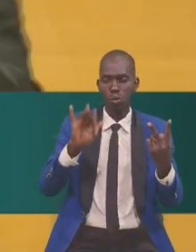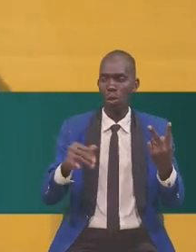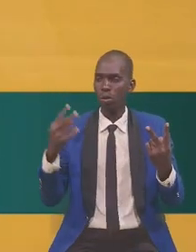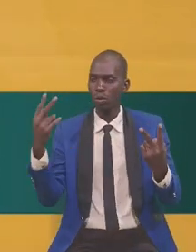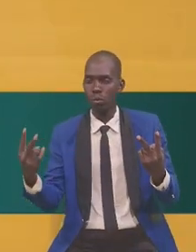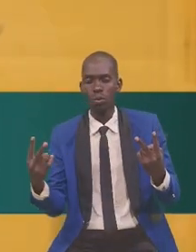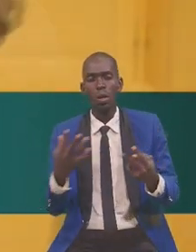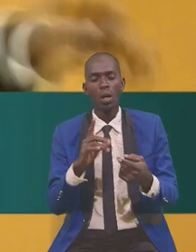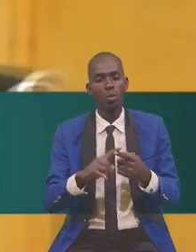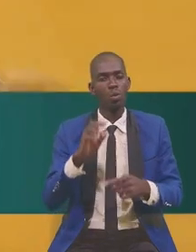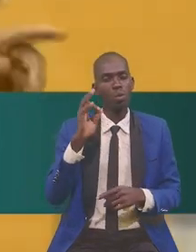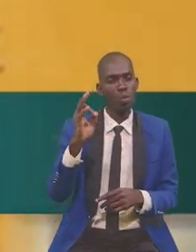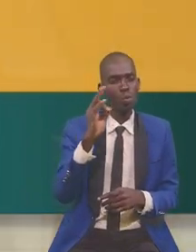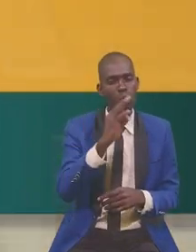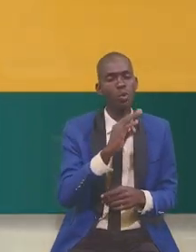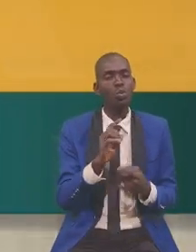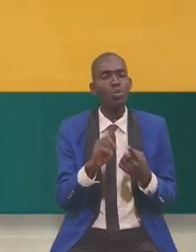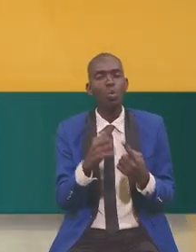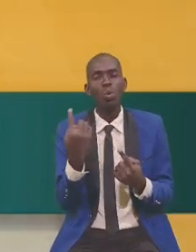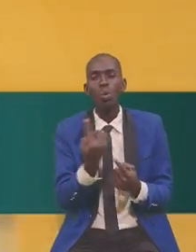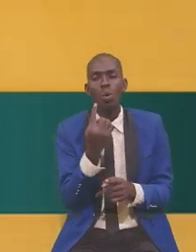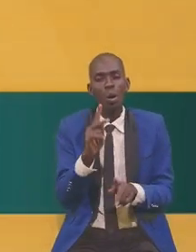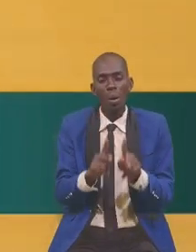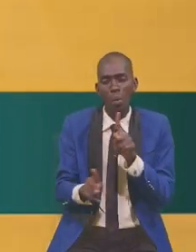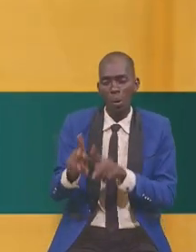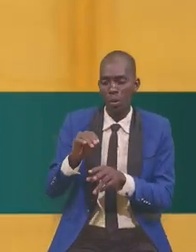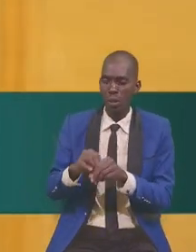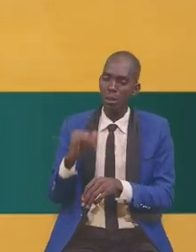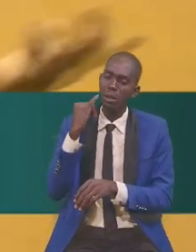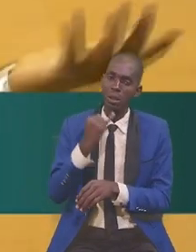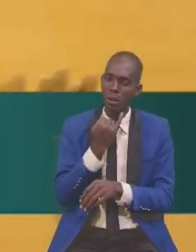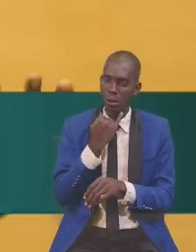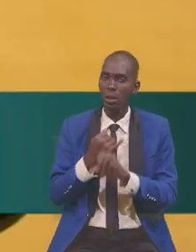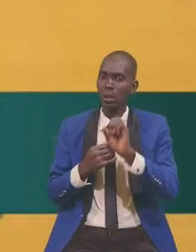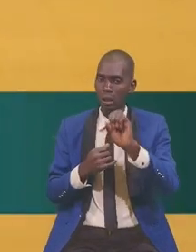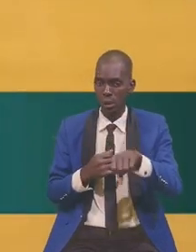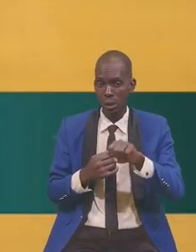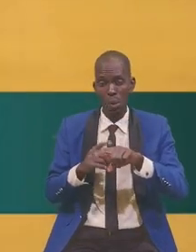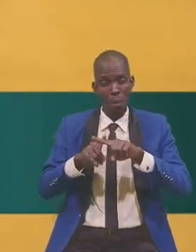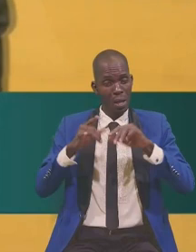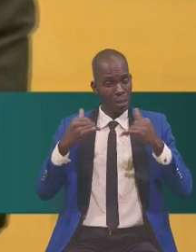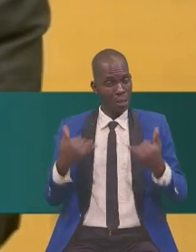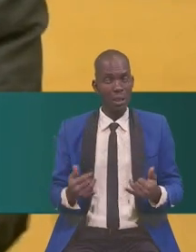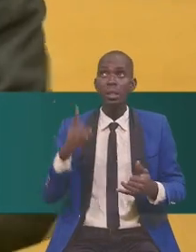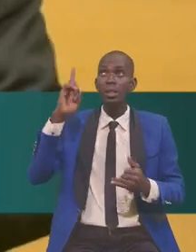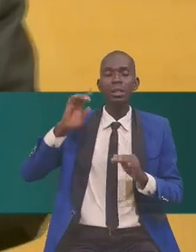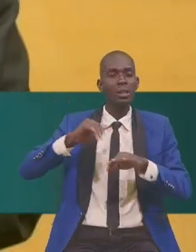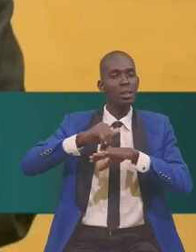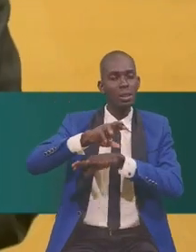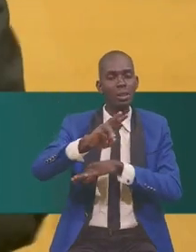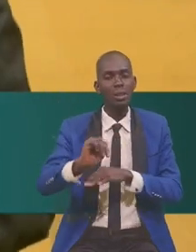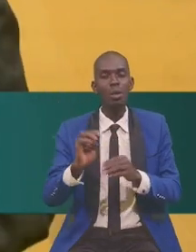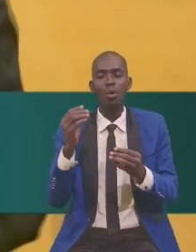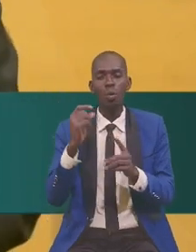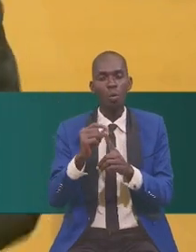to give the word to only those people. Now, he's giving them something higher than he